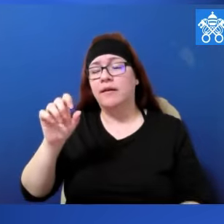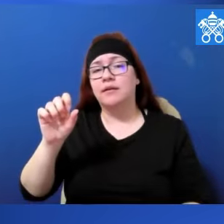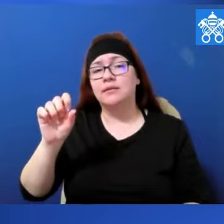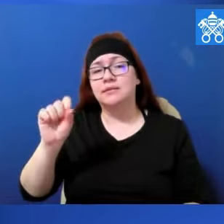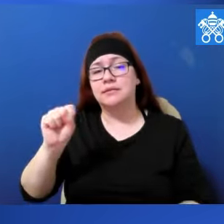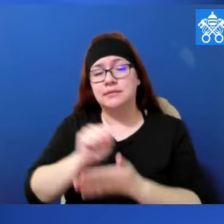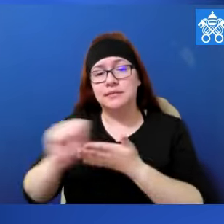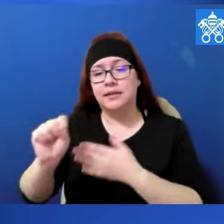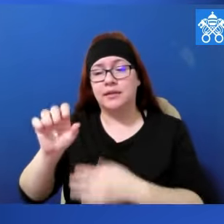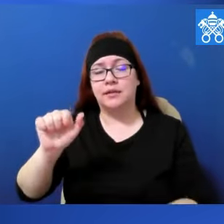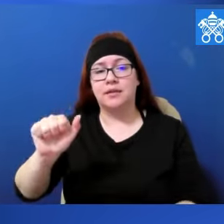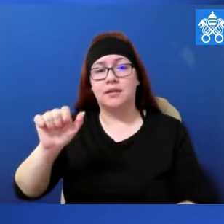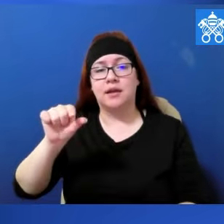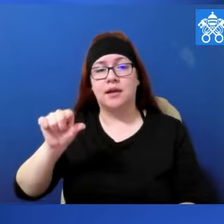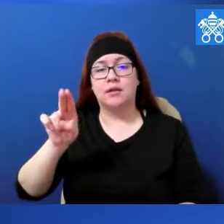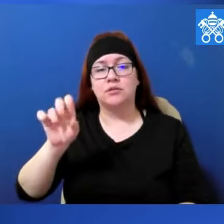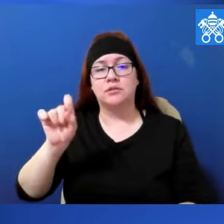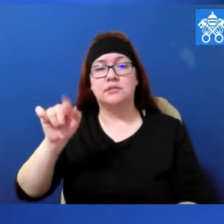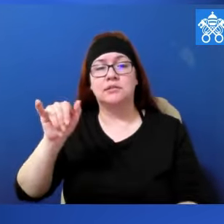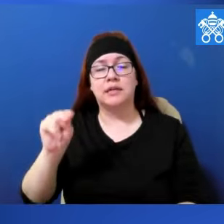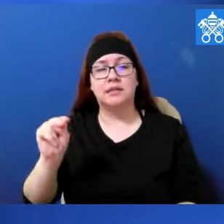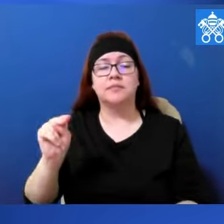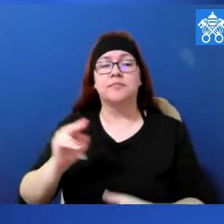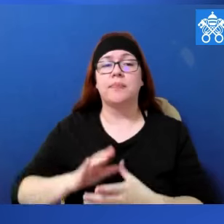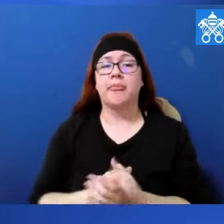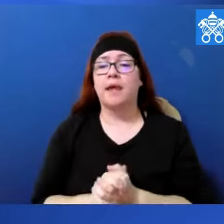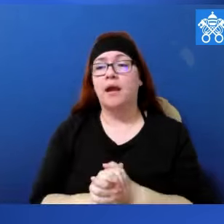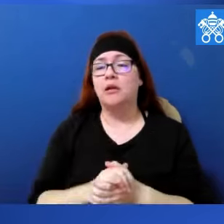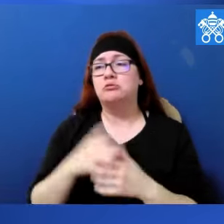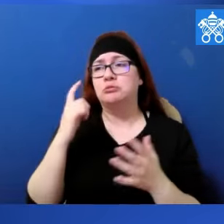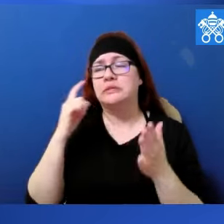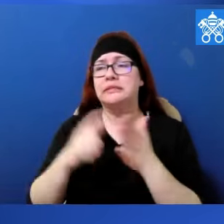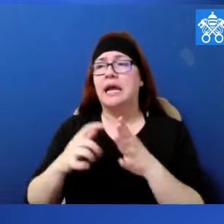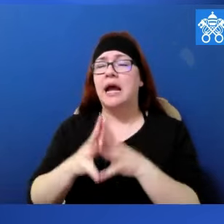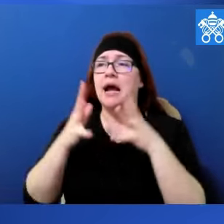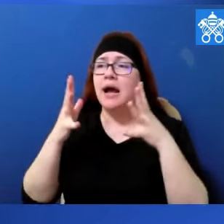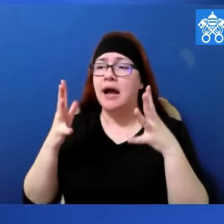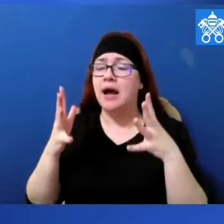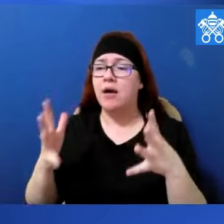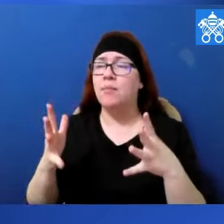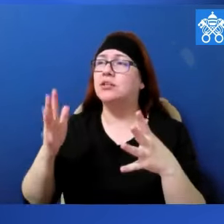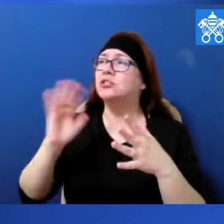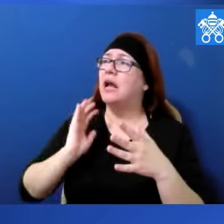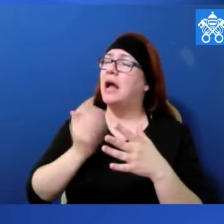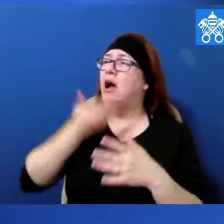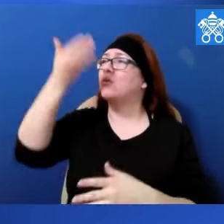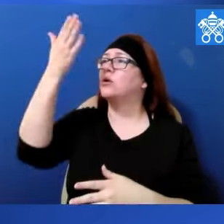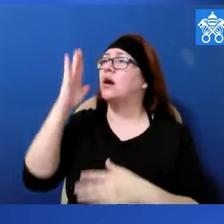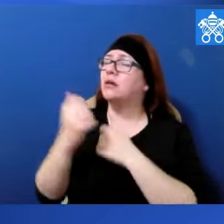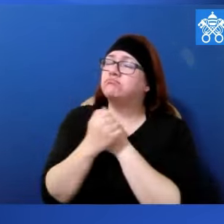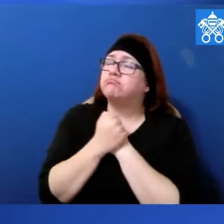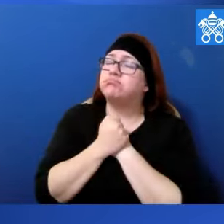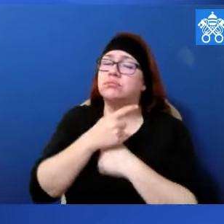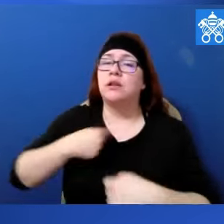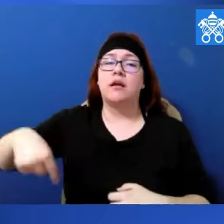He recognized, after a long internal journey of searching, how much God our Creator loves